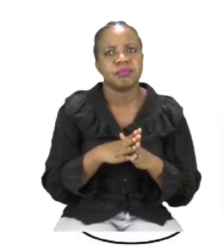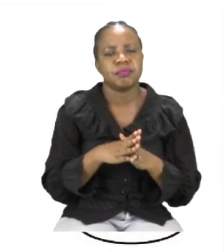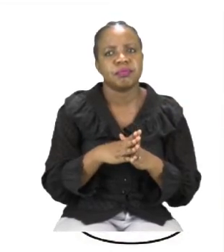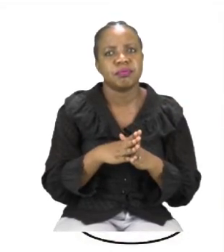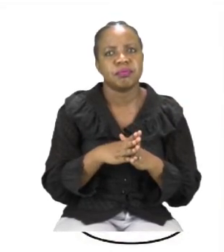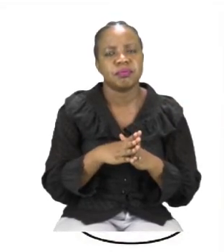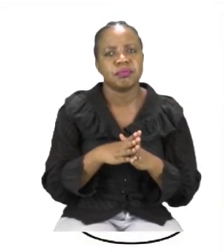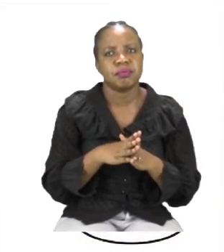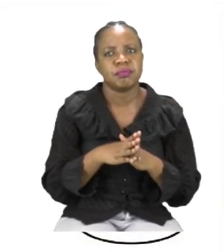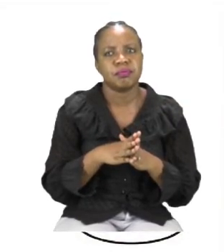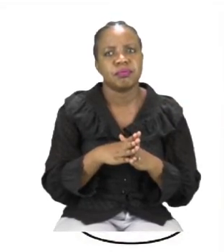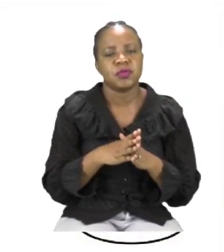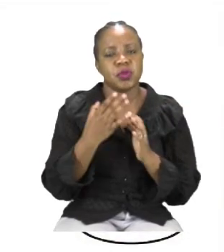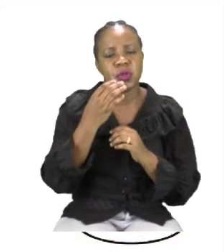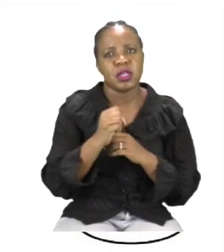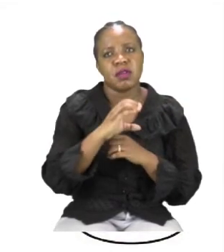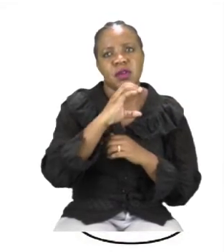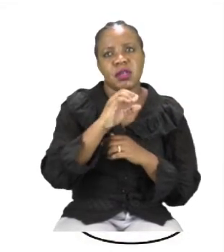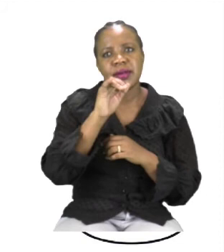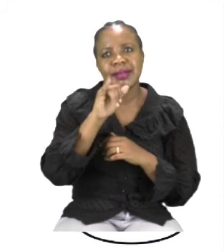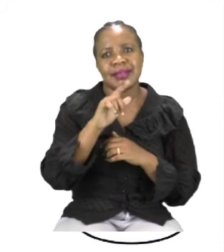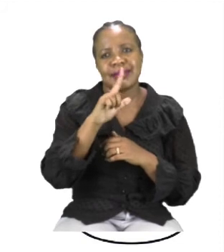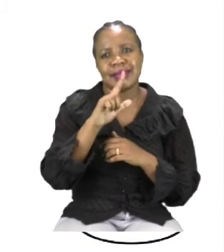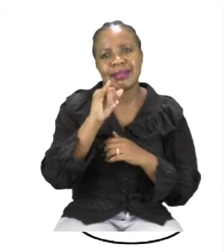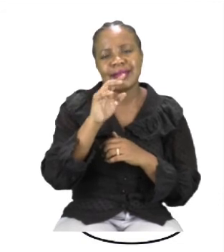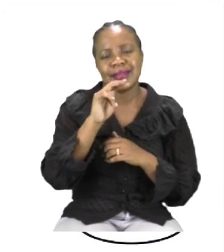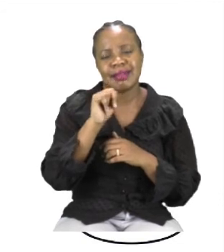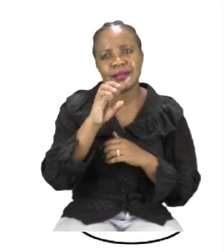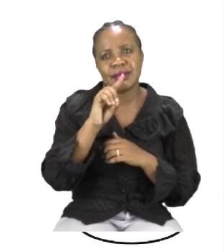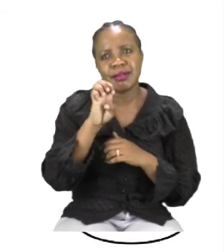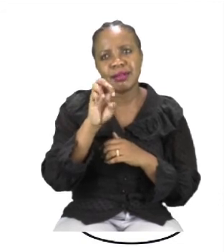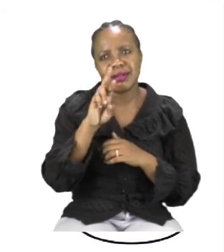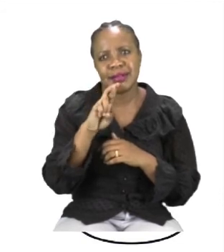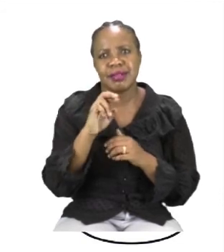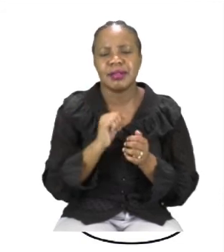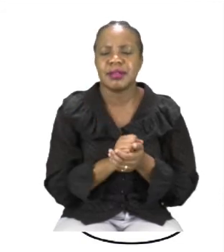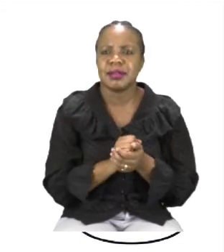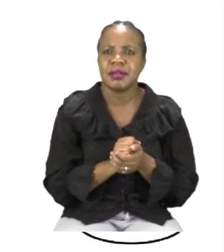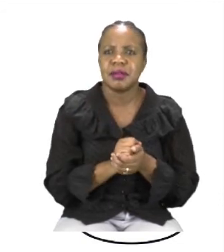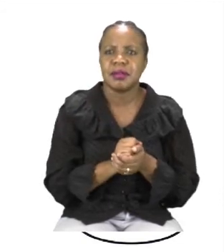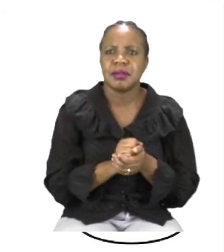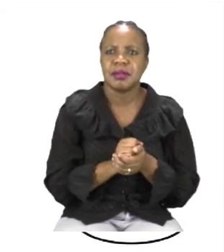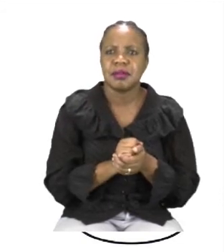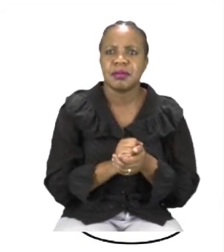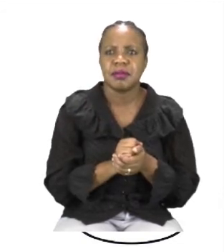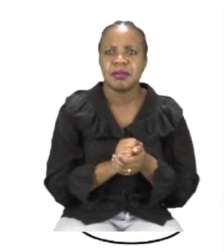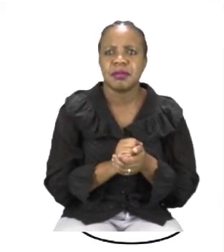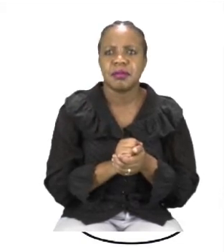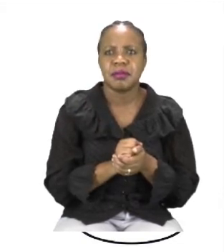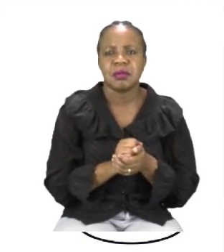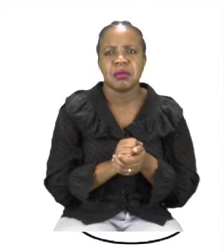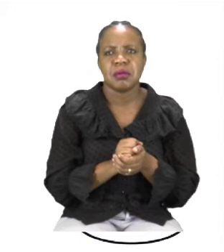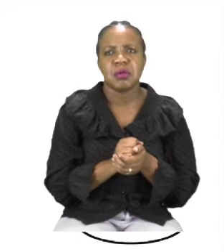that we have is a cylinder. Now a cylinder can come in a flat cylinder or a